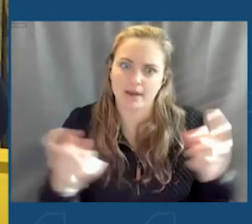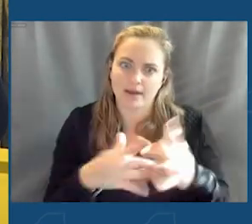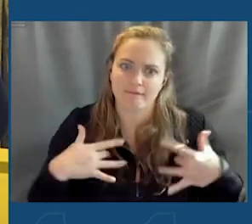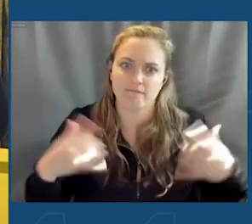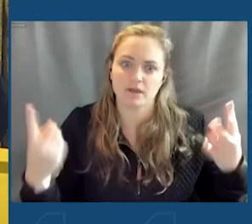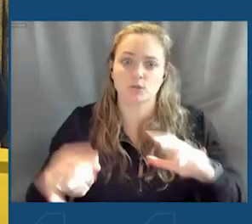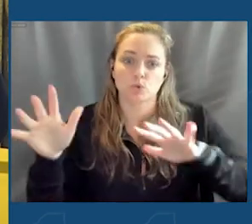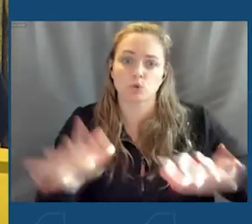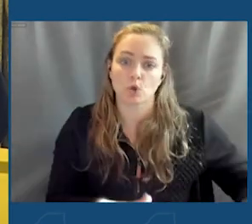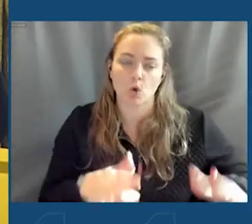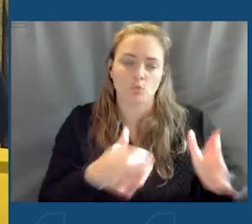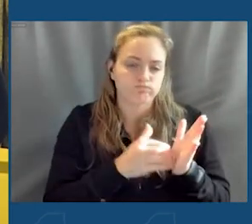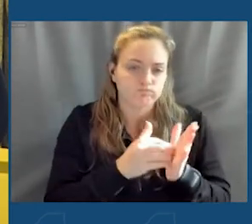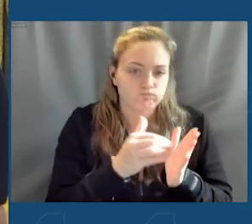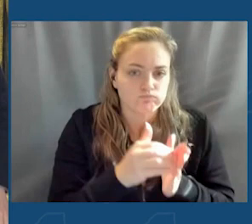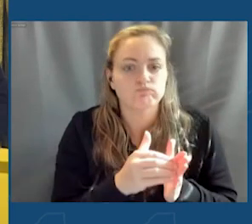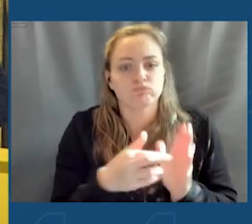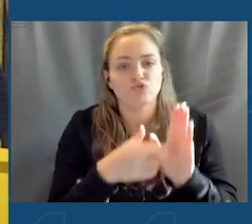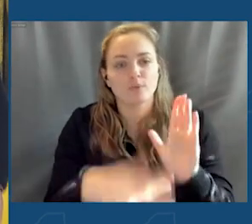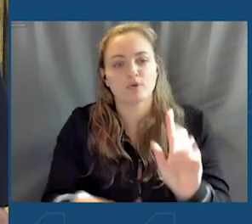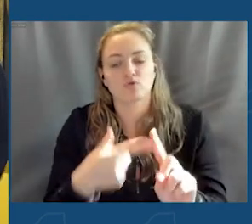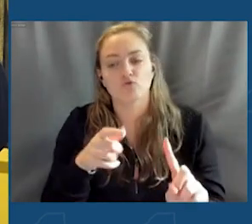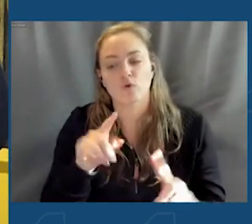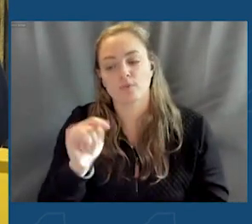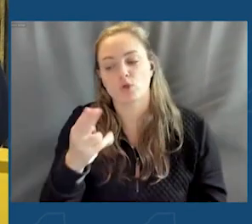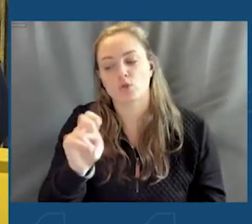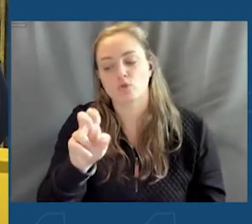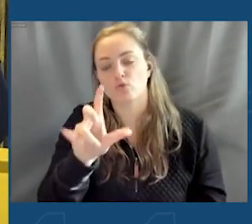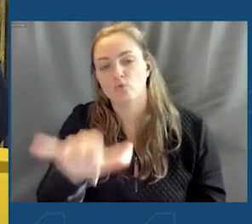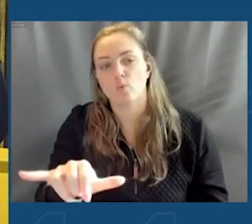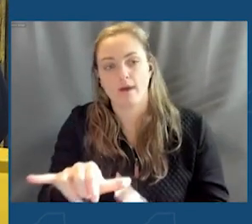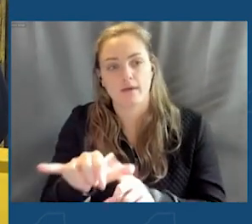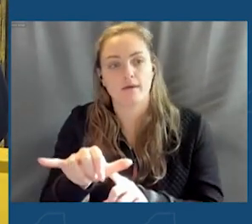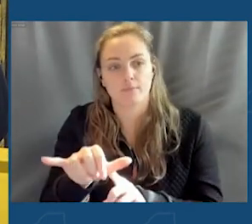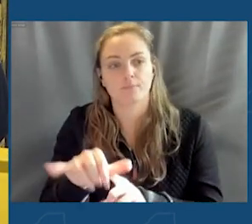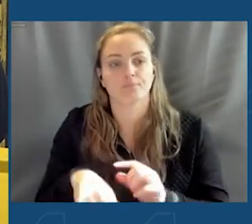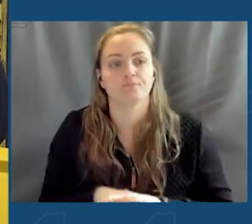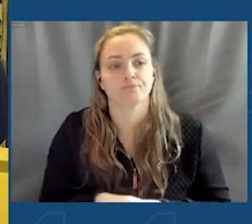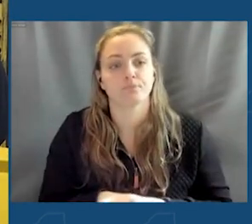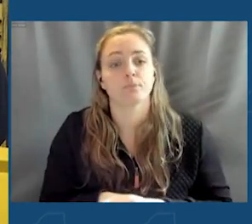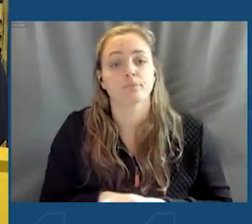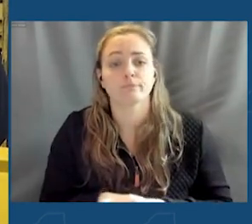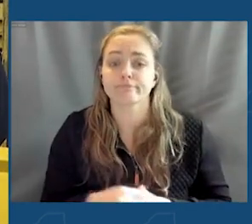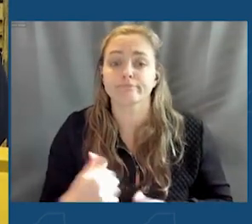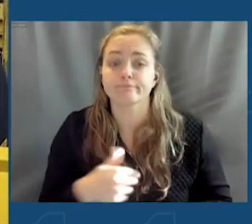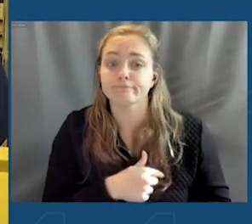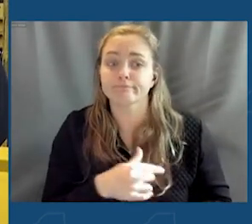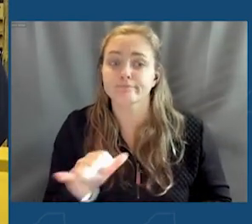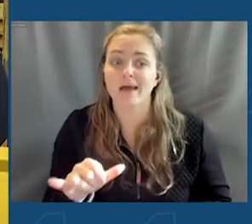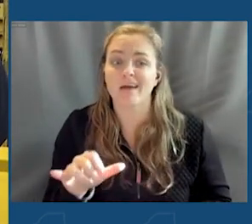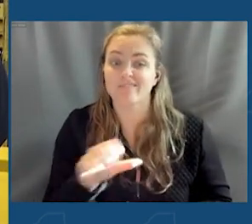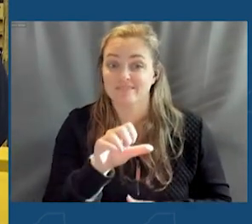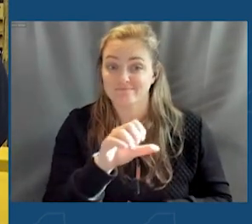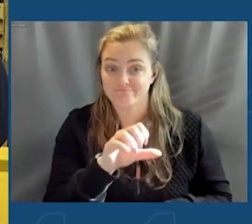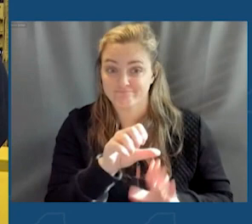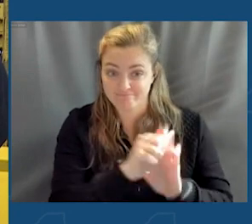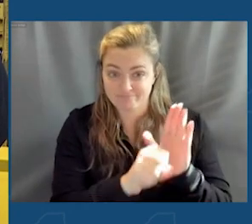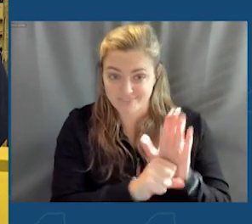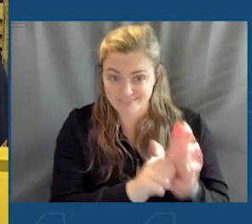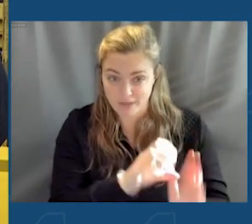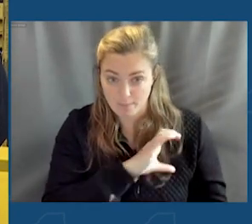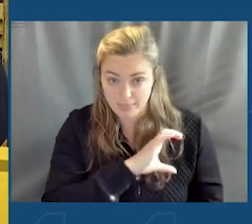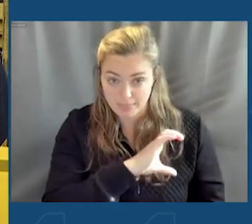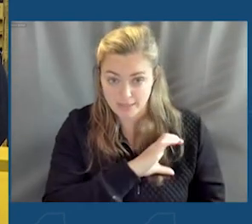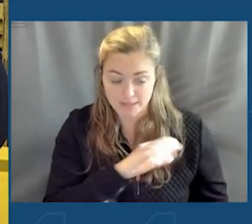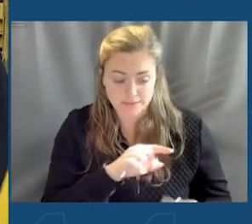as representatives from the Thruway Metroprazo. We also have State Police, Parks,